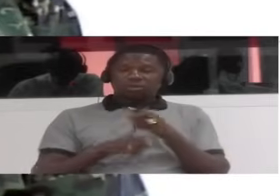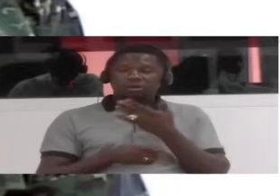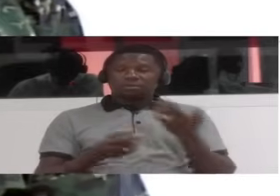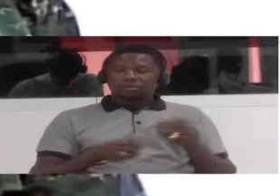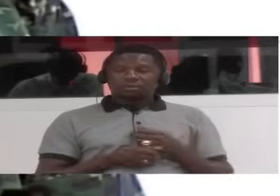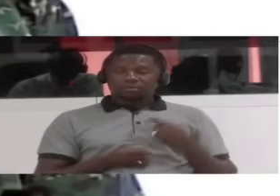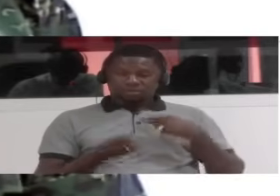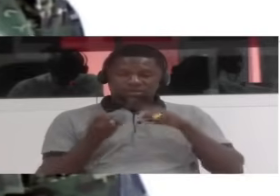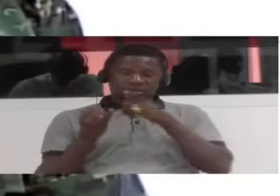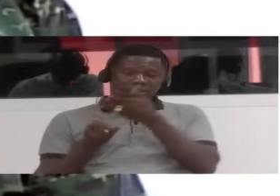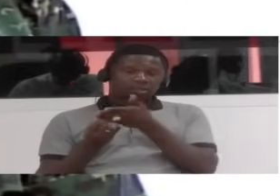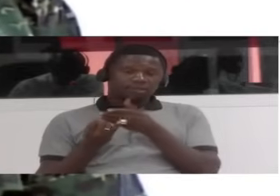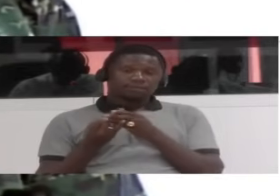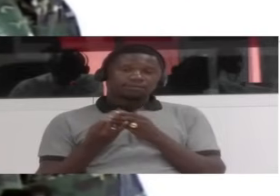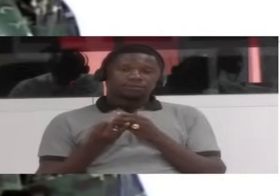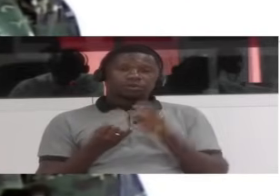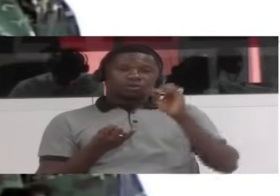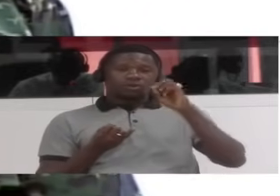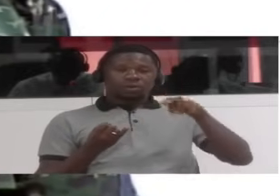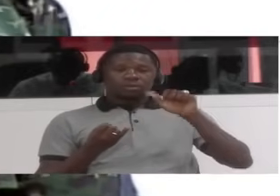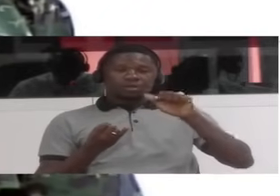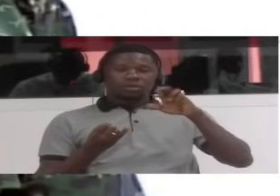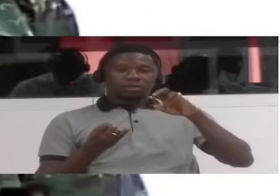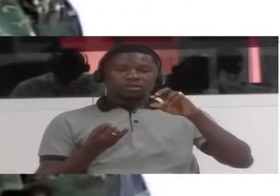I was there. Omar A. Jallow,